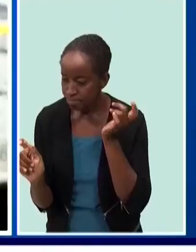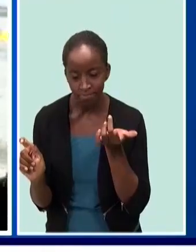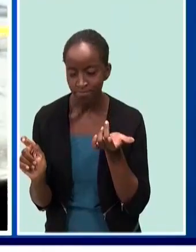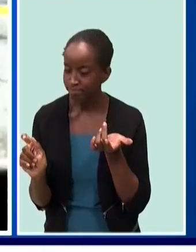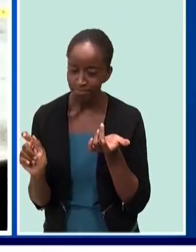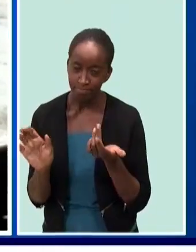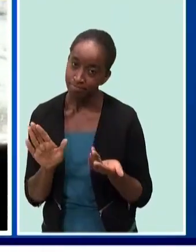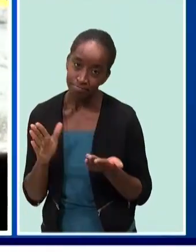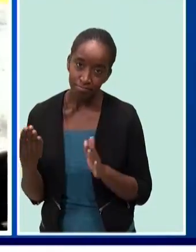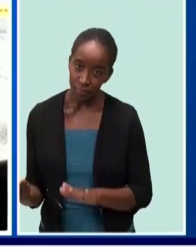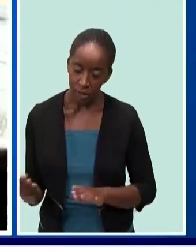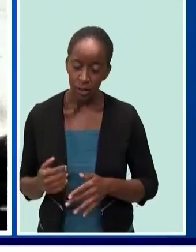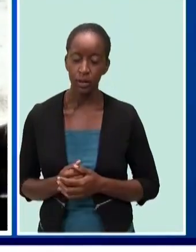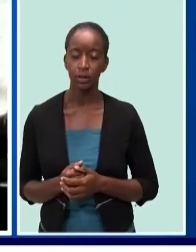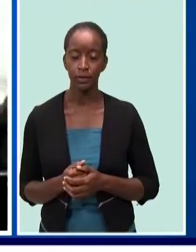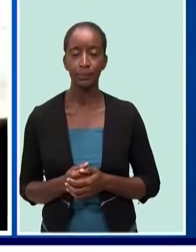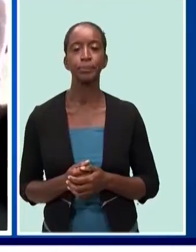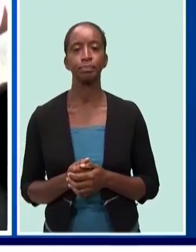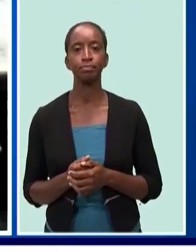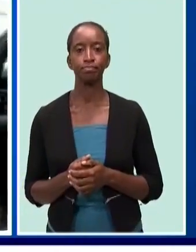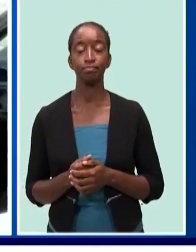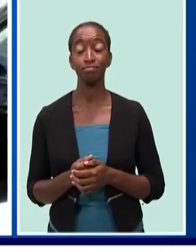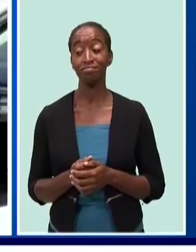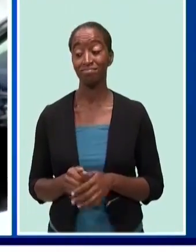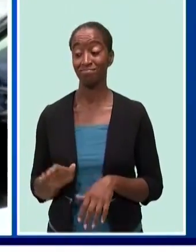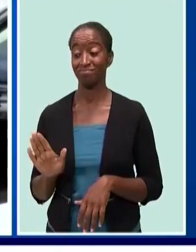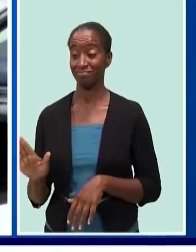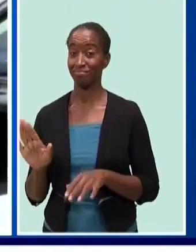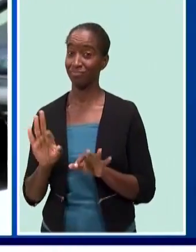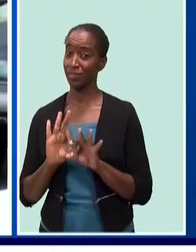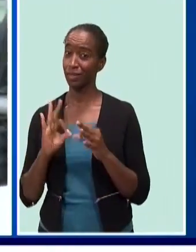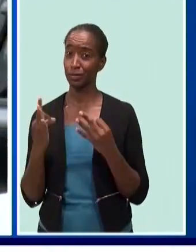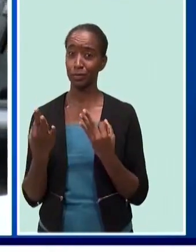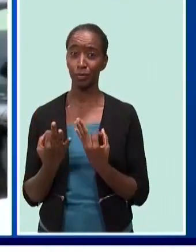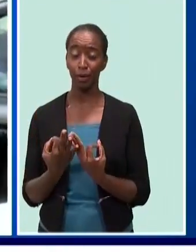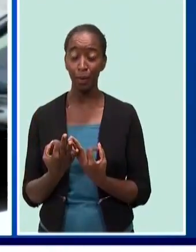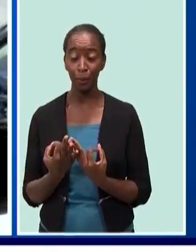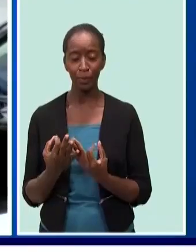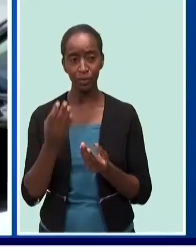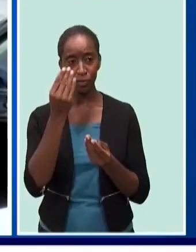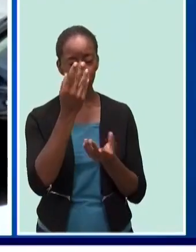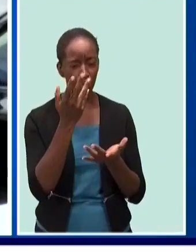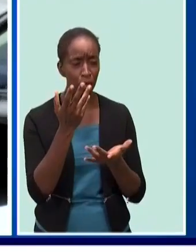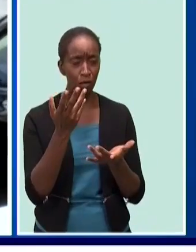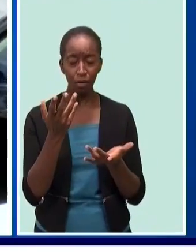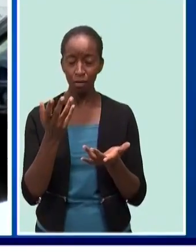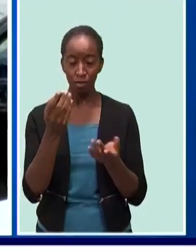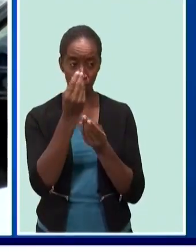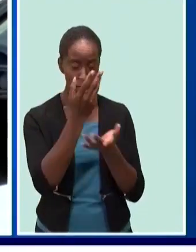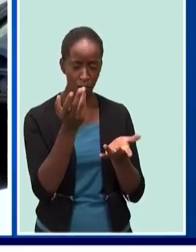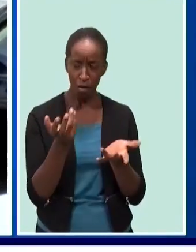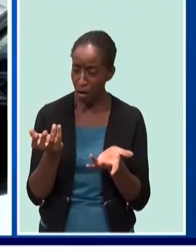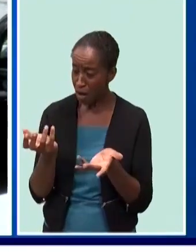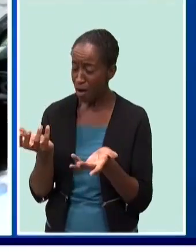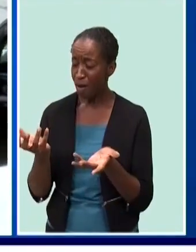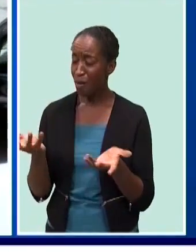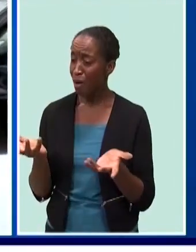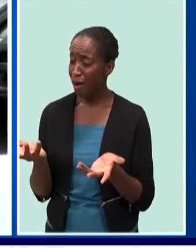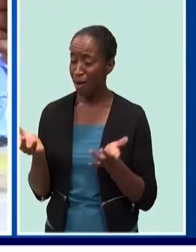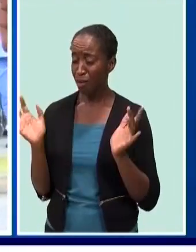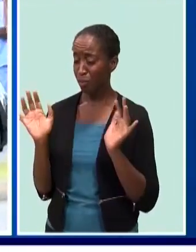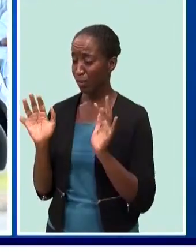life. Well, the news was more than members of Trotman's close-knit family could bear, several of them converging on the scene and breaking